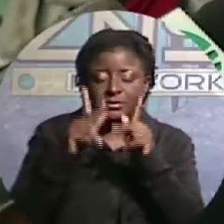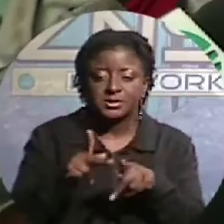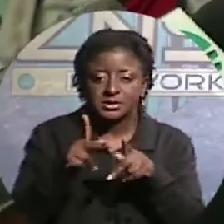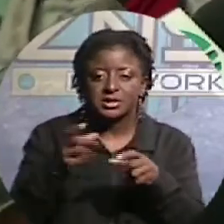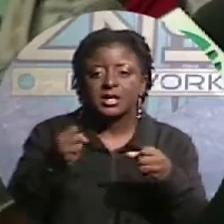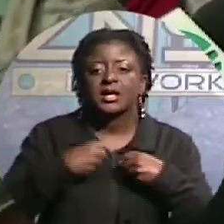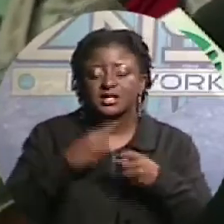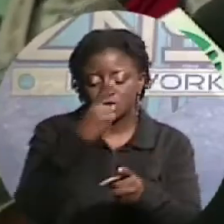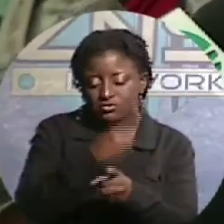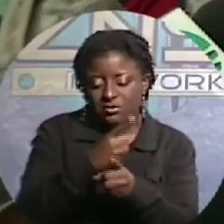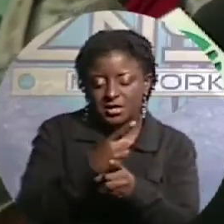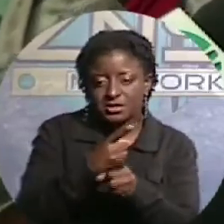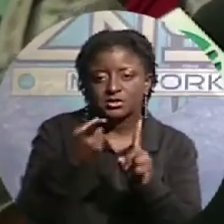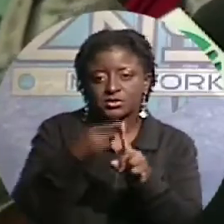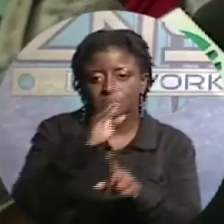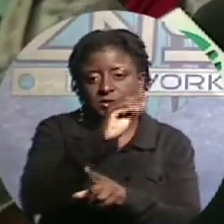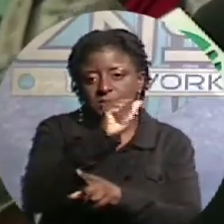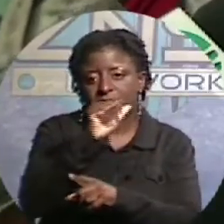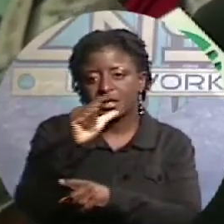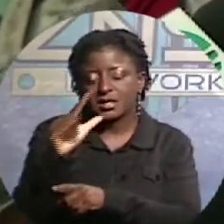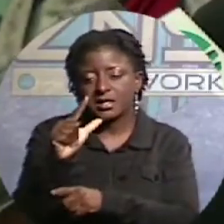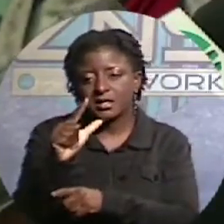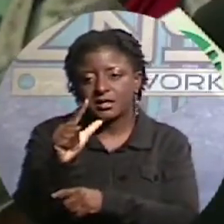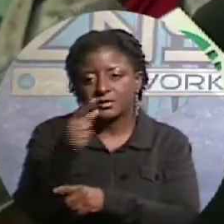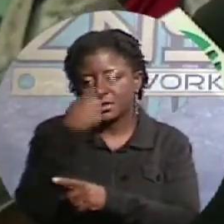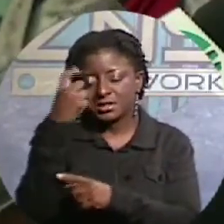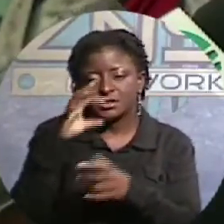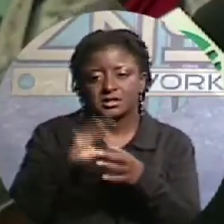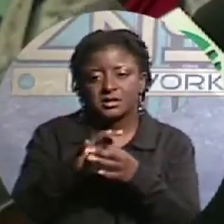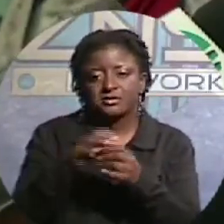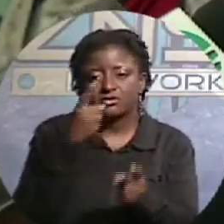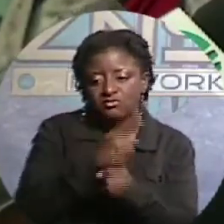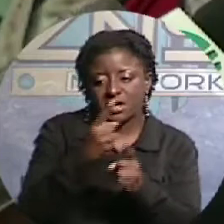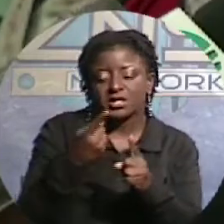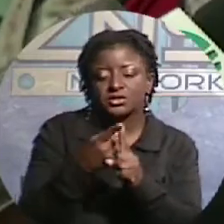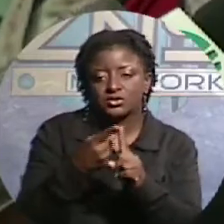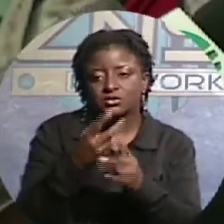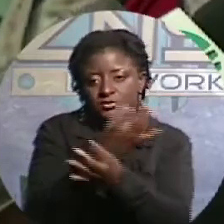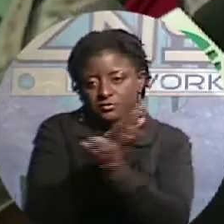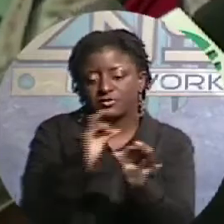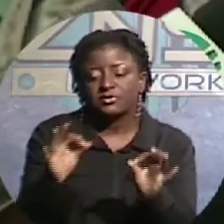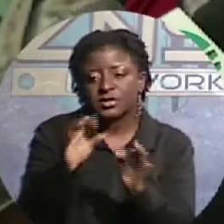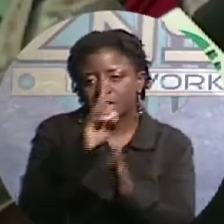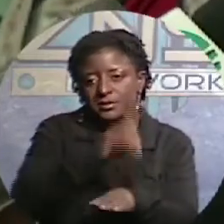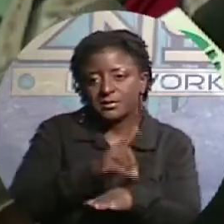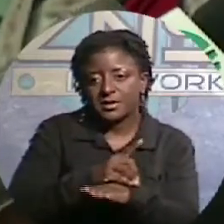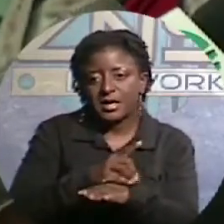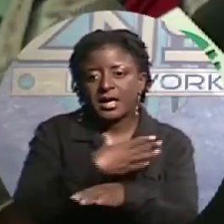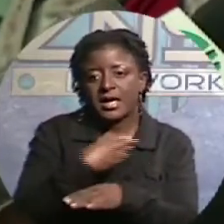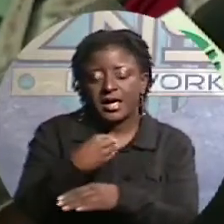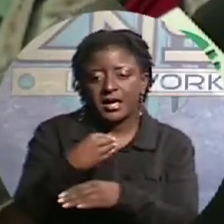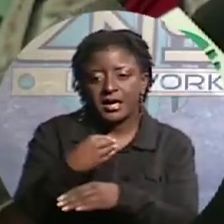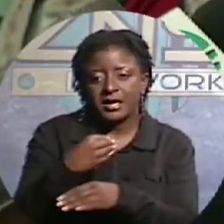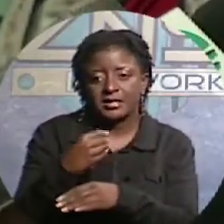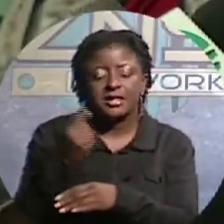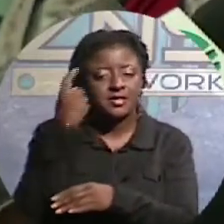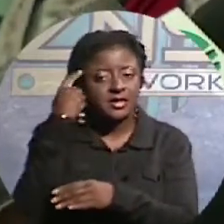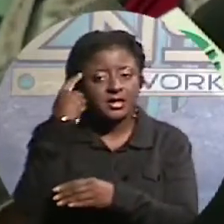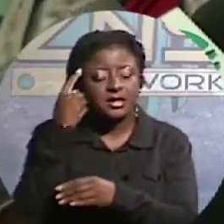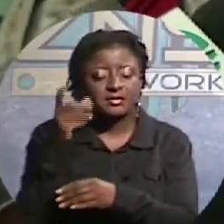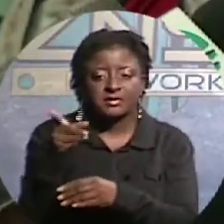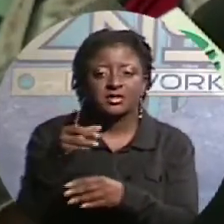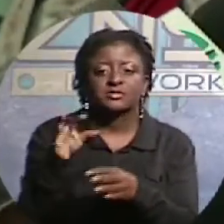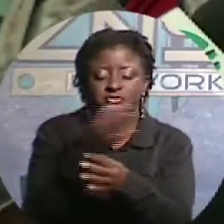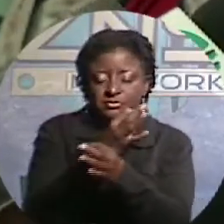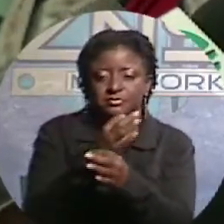to be released on bail as a result of the right of liberty and the presumption of innocence. This right must be balanced